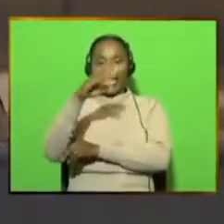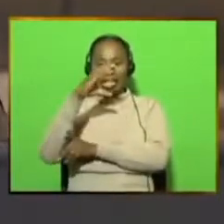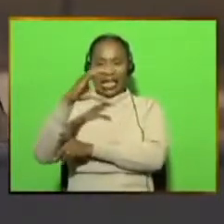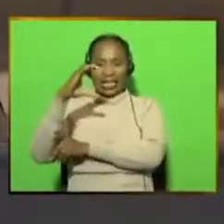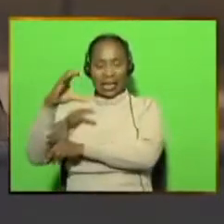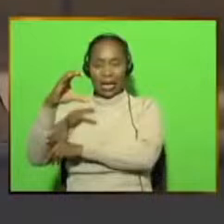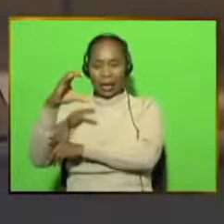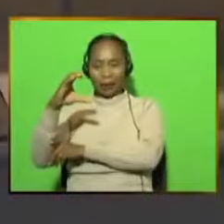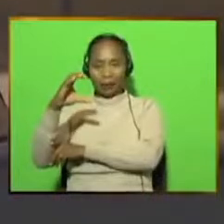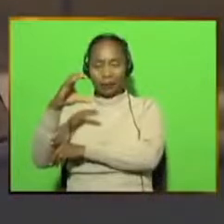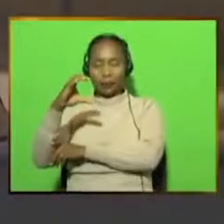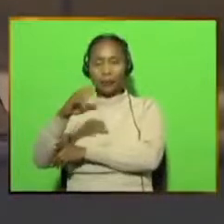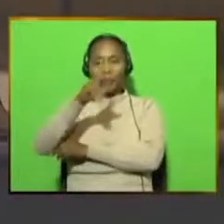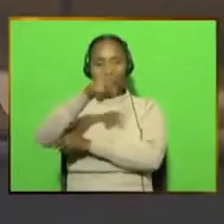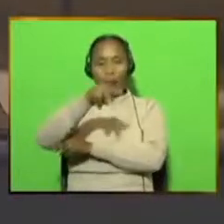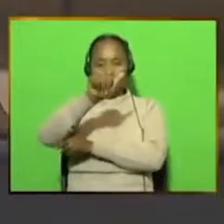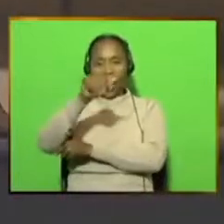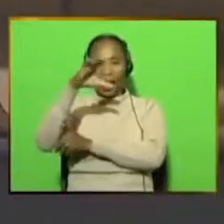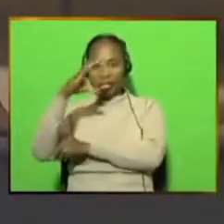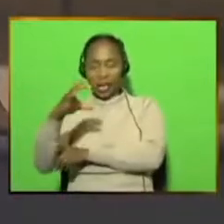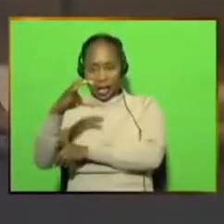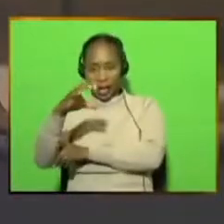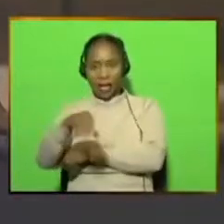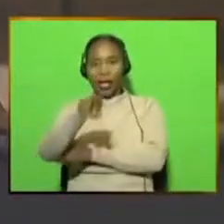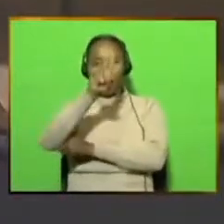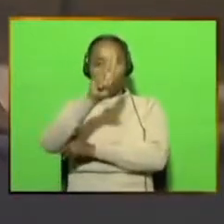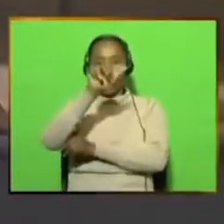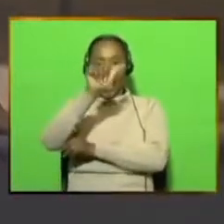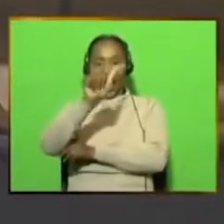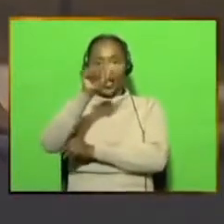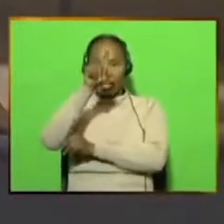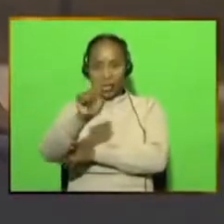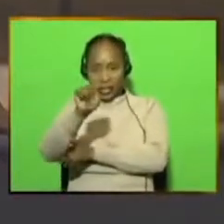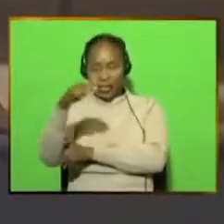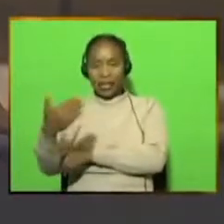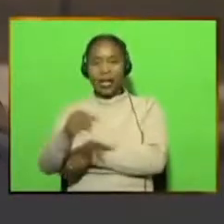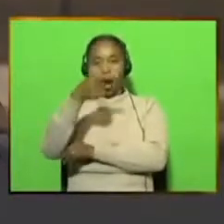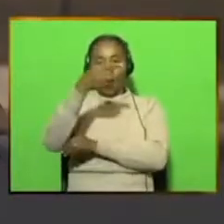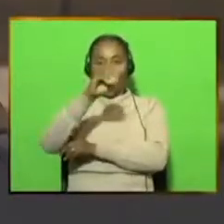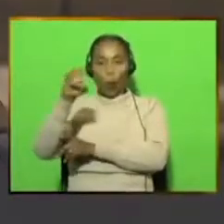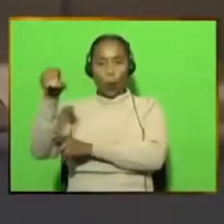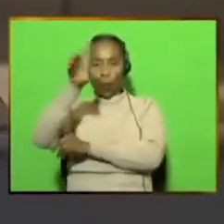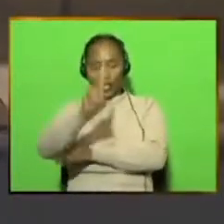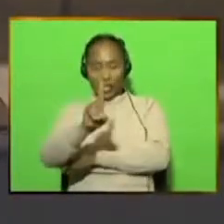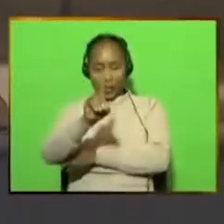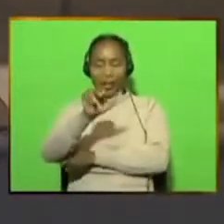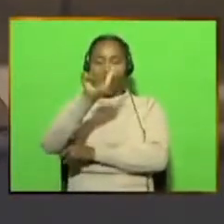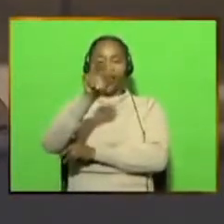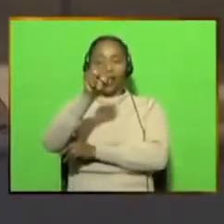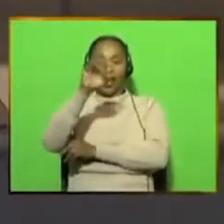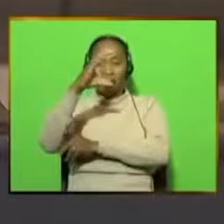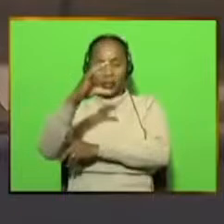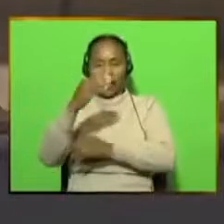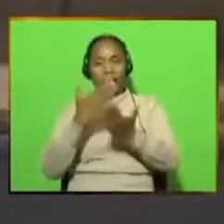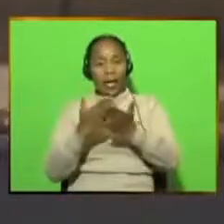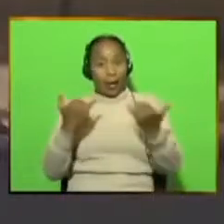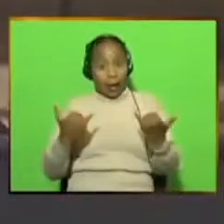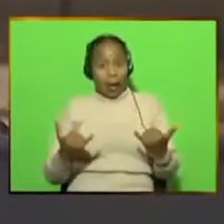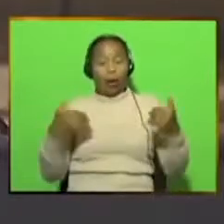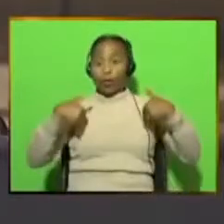NCC, PAC, UAT, Good, and the ANC. Can we now